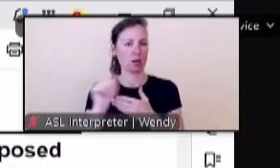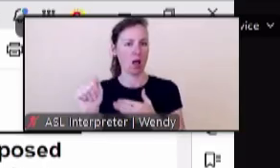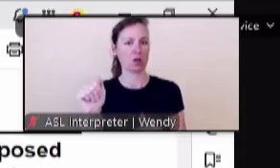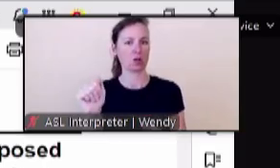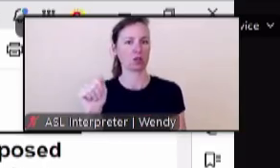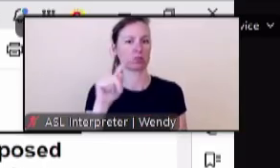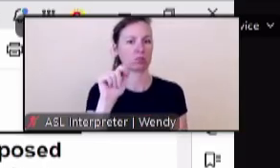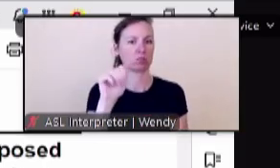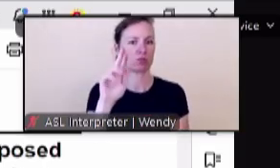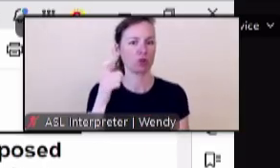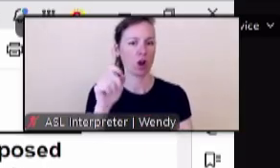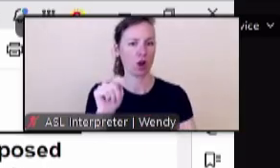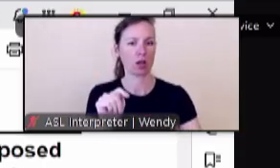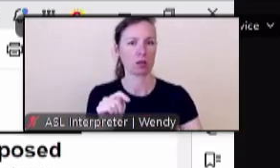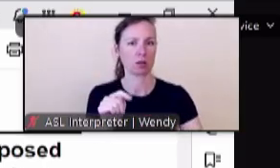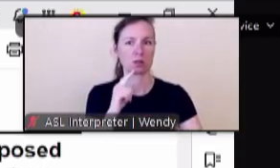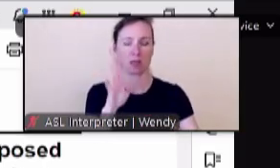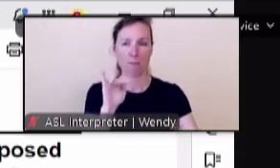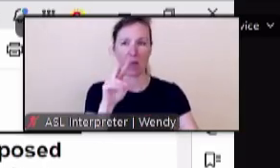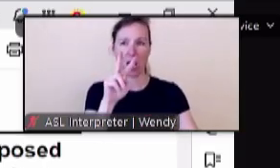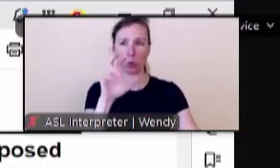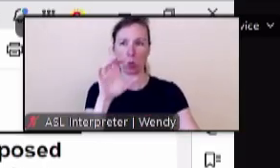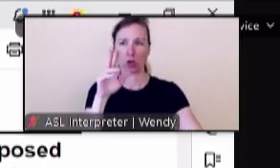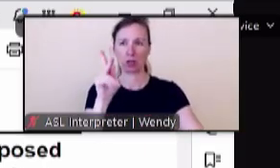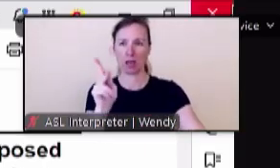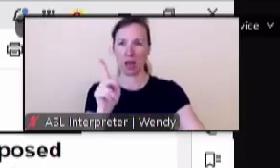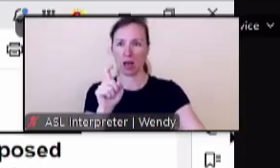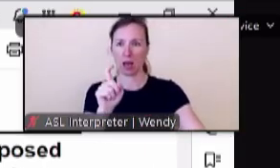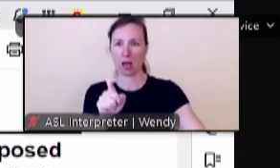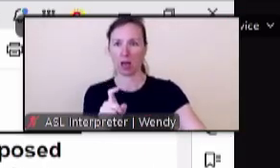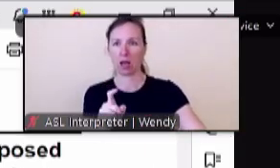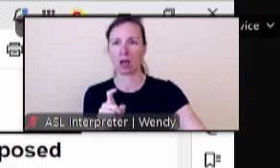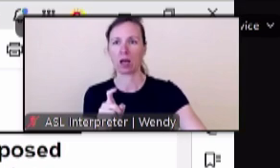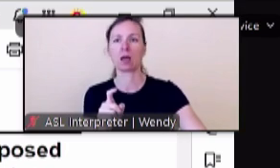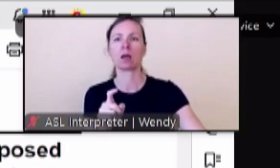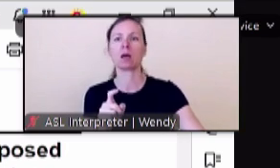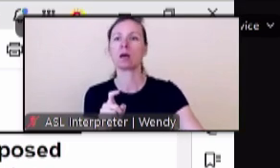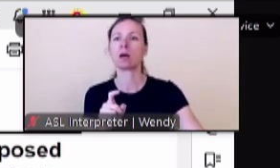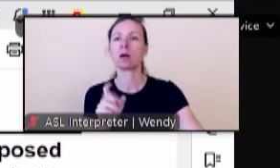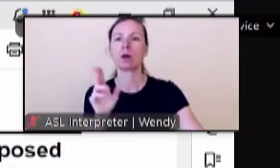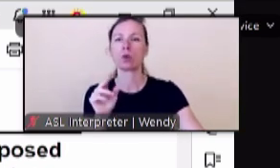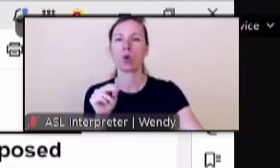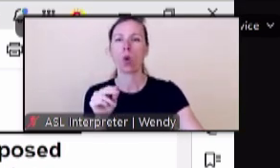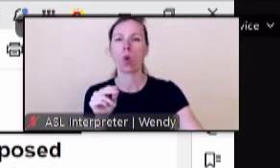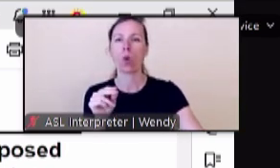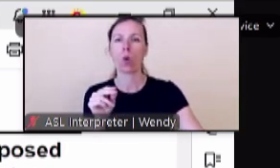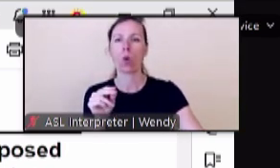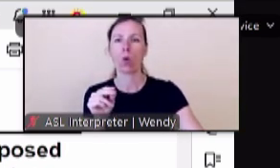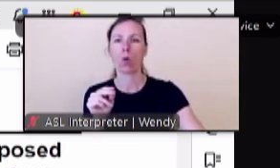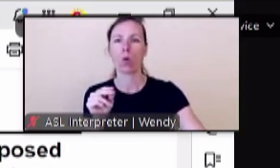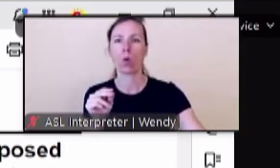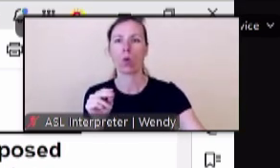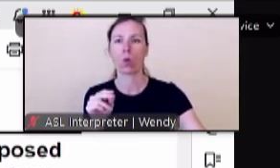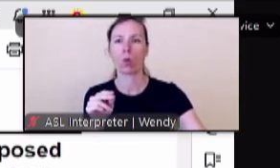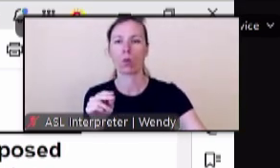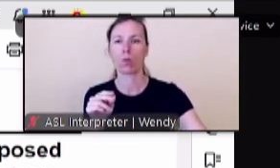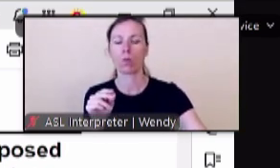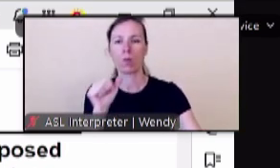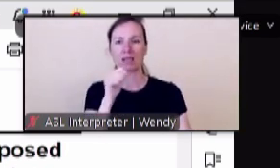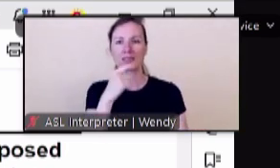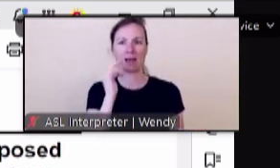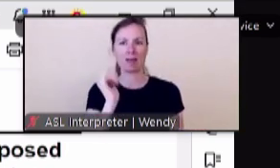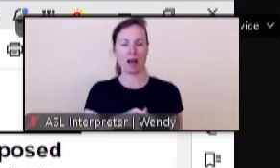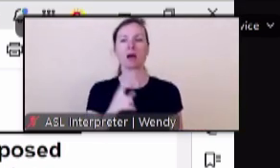target. And you said by 200K? No, I didn't say by 200. Oh, okay. Yeah, no, I didn't. You just said over.